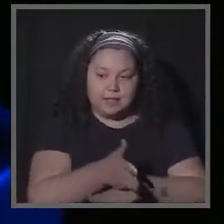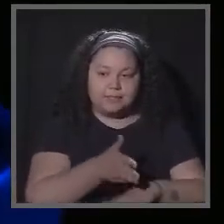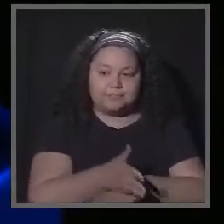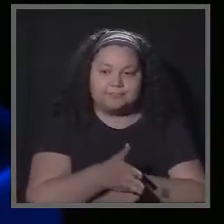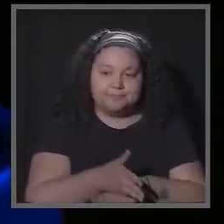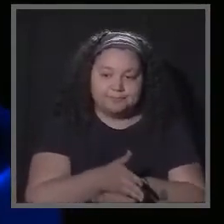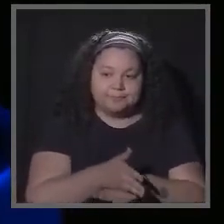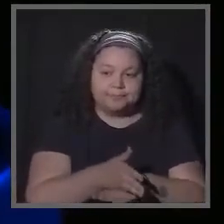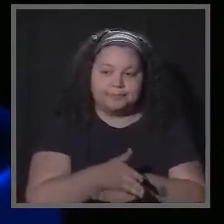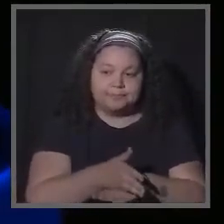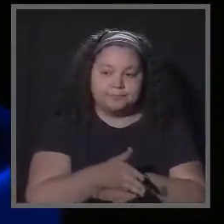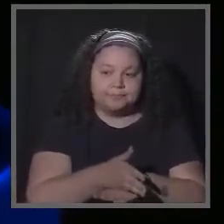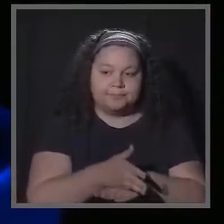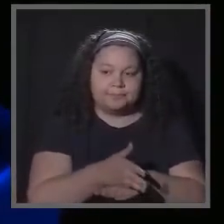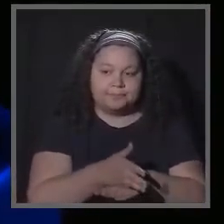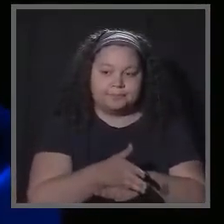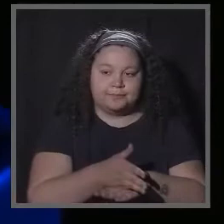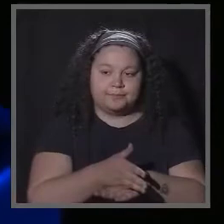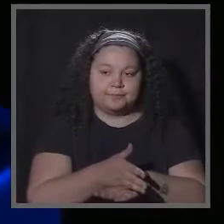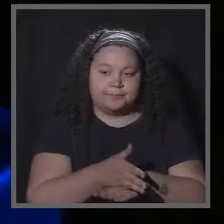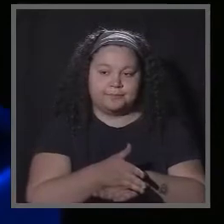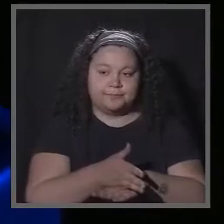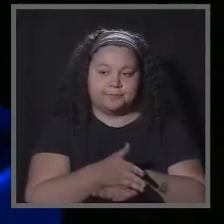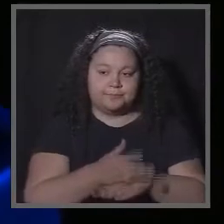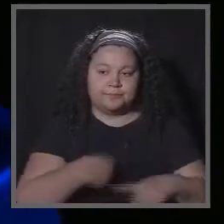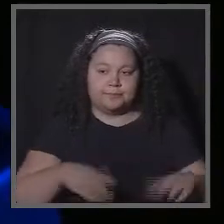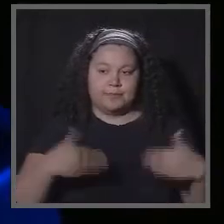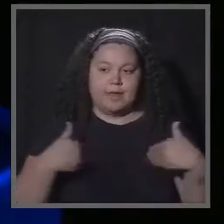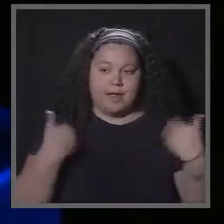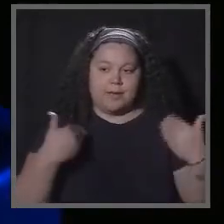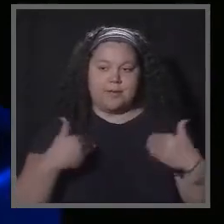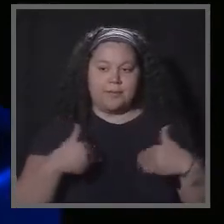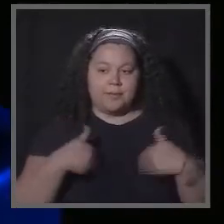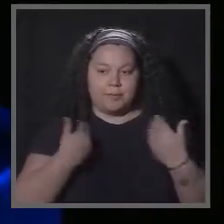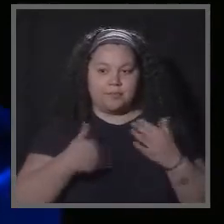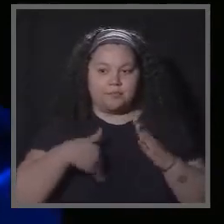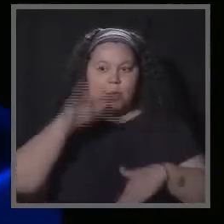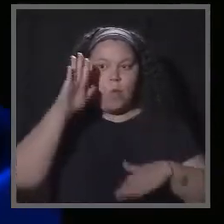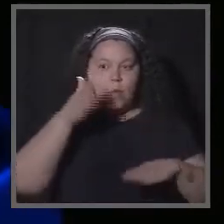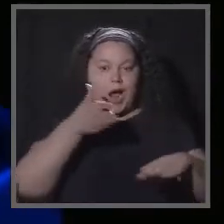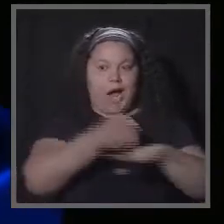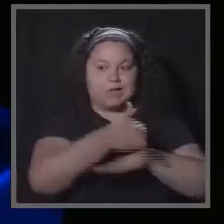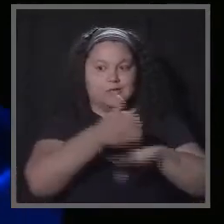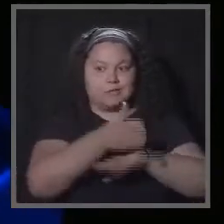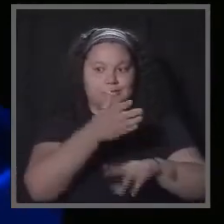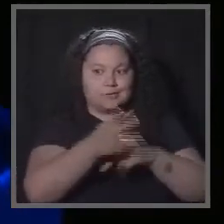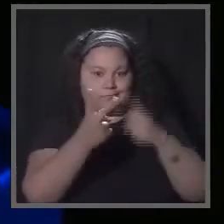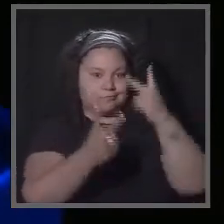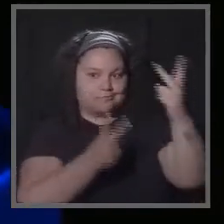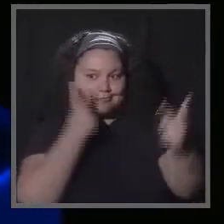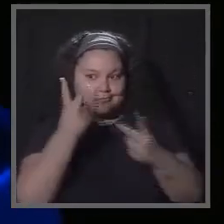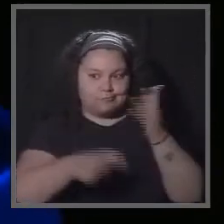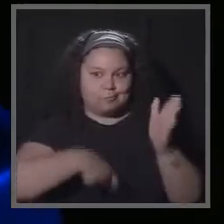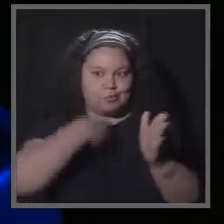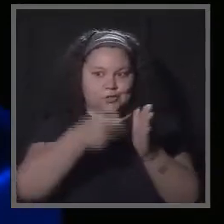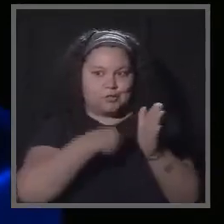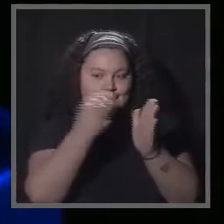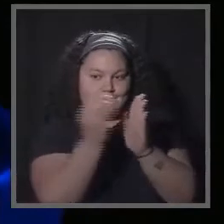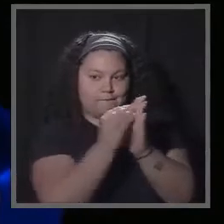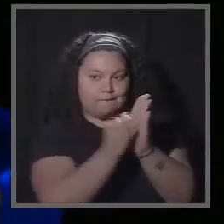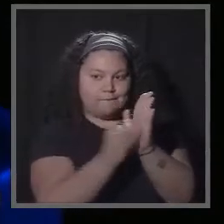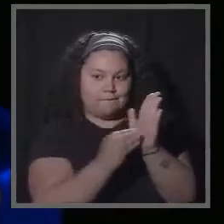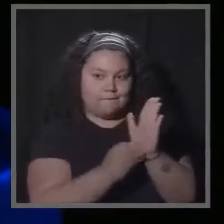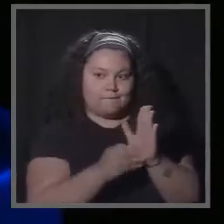this is something that is we can be happy about, this fact that it's coming up more and more in policy plans and in projects, and we have